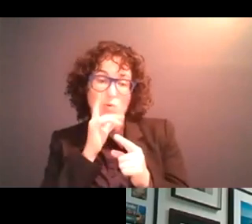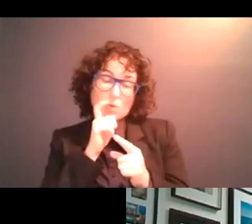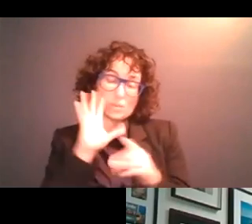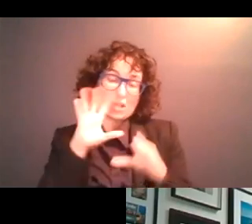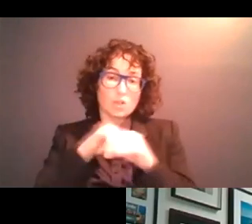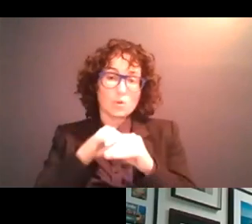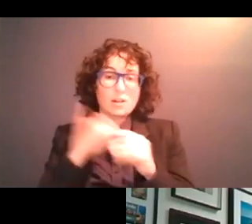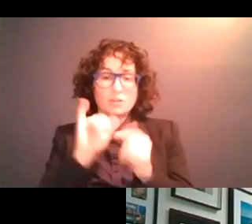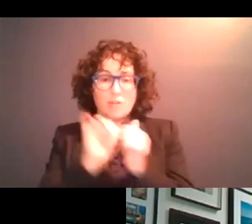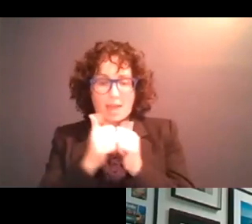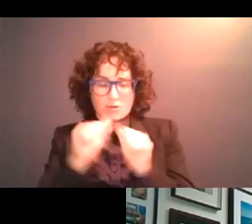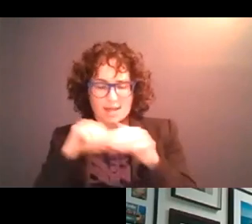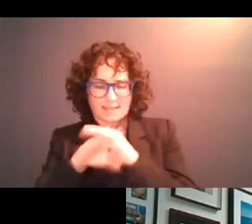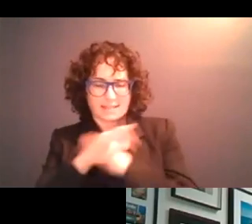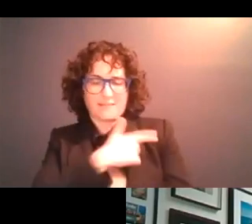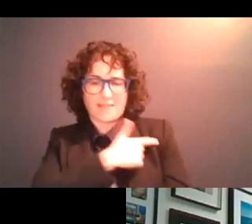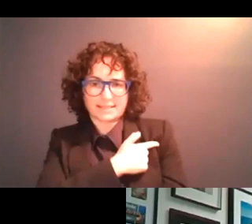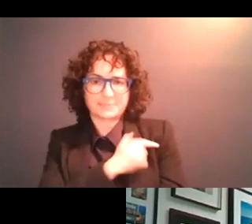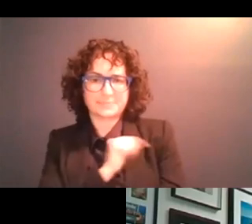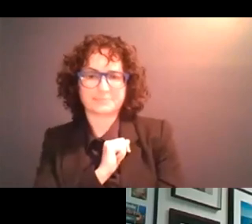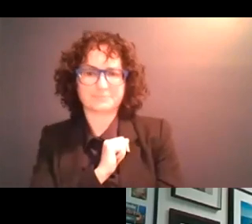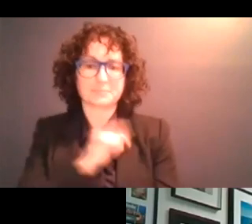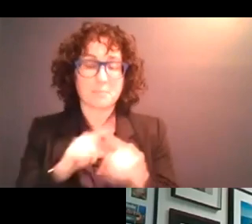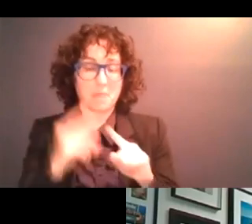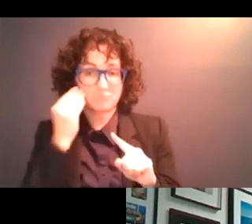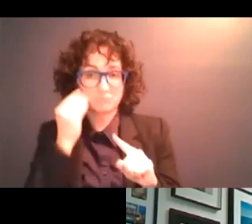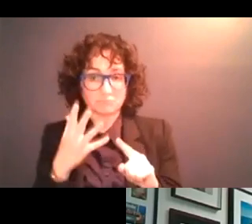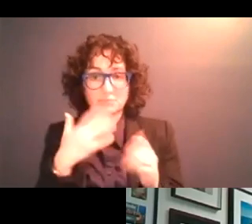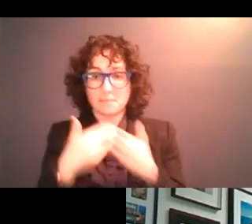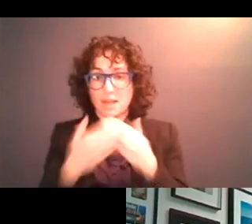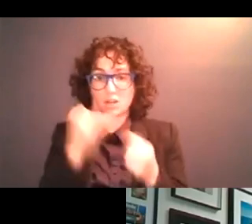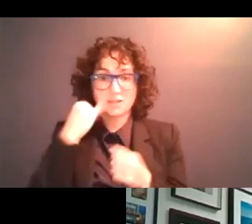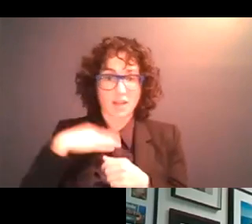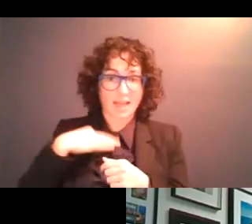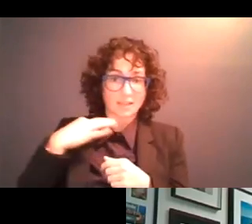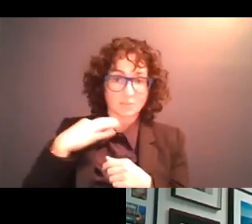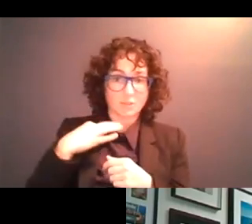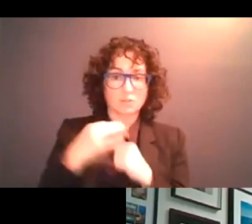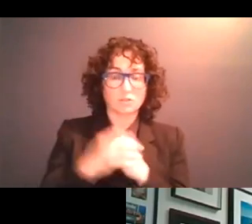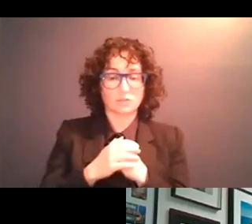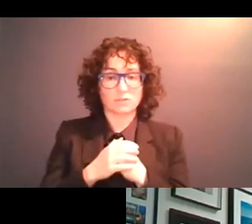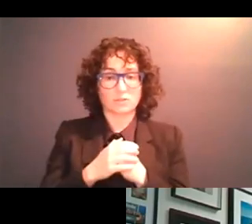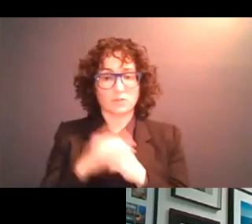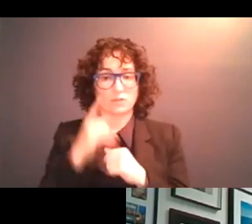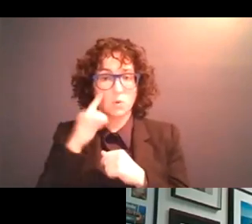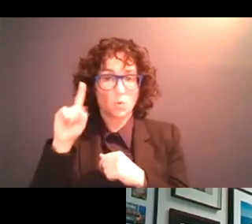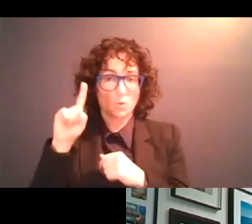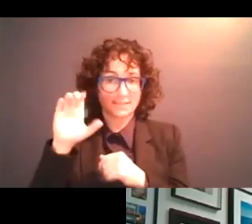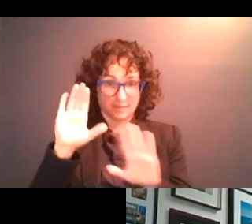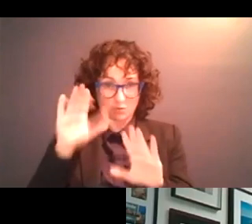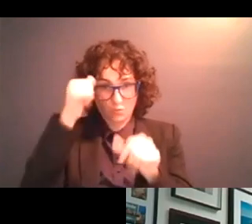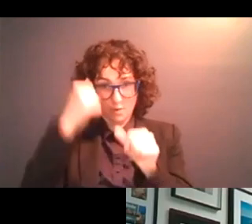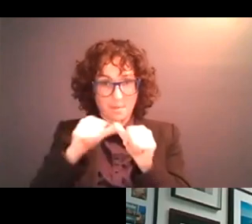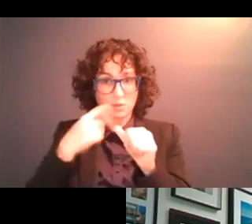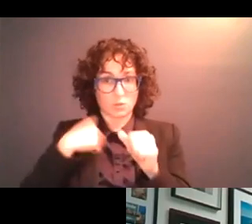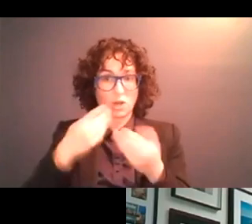how you can get access to vaccine. I will note, no matter whether you're eligible if you're eligible in 1C, remember that as we open